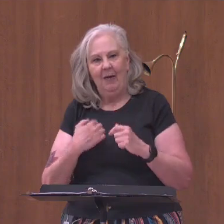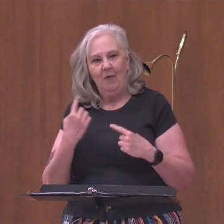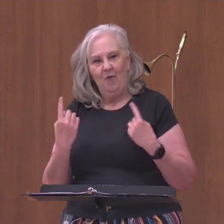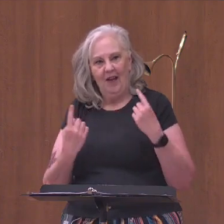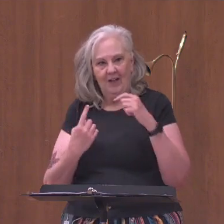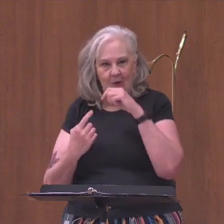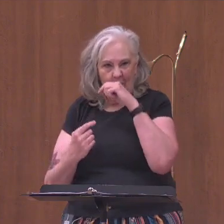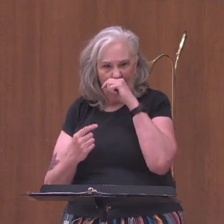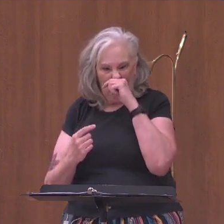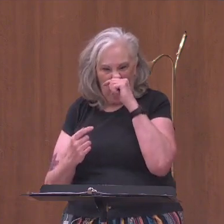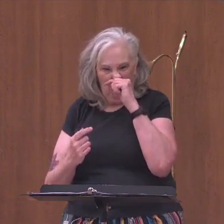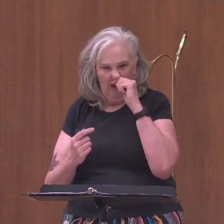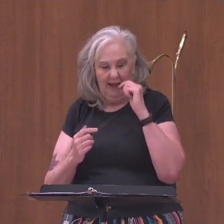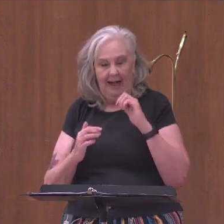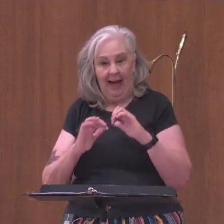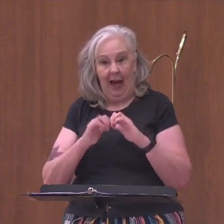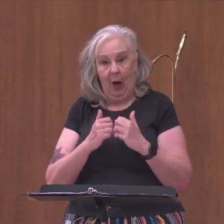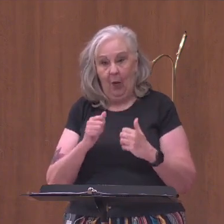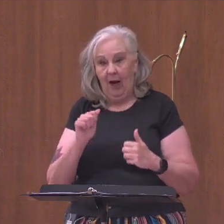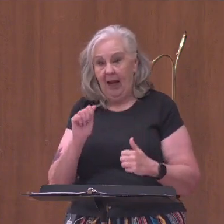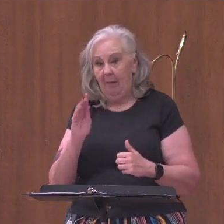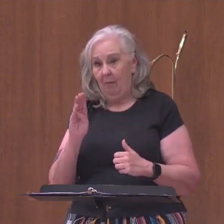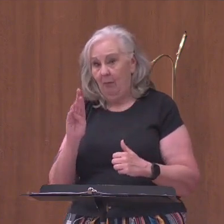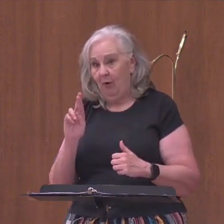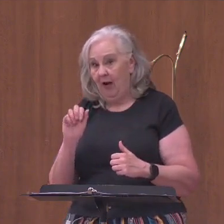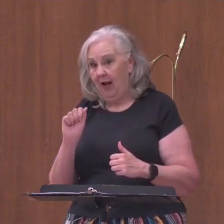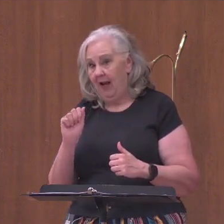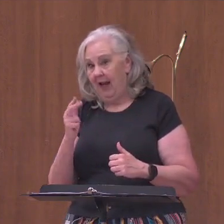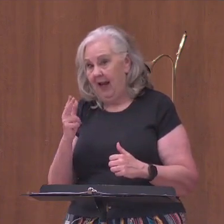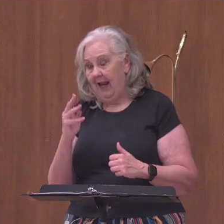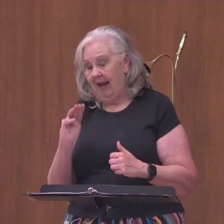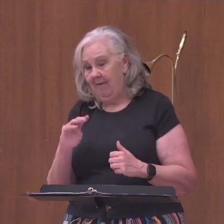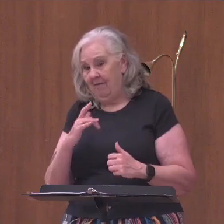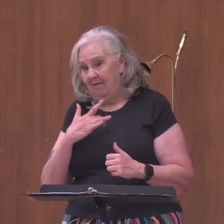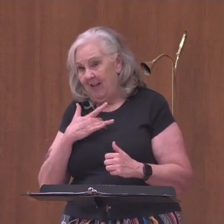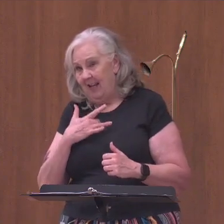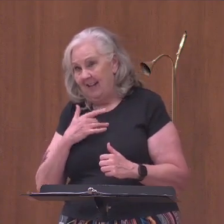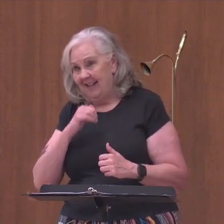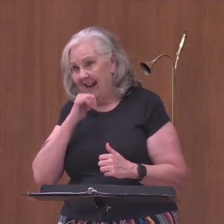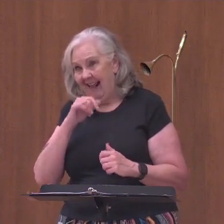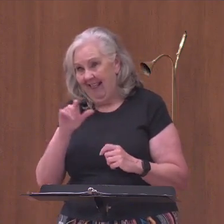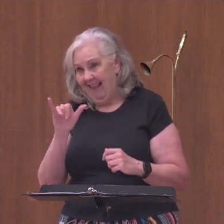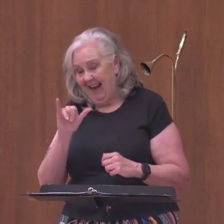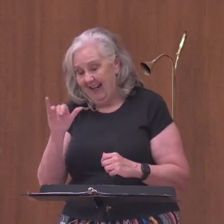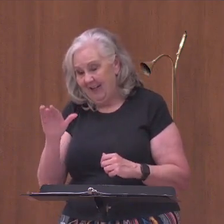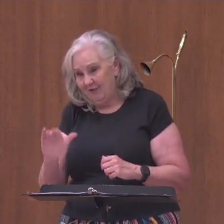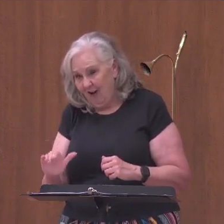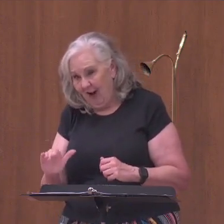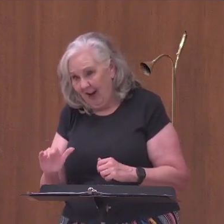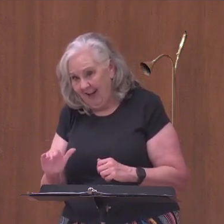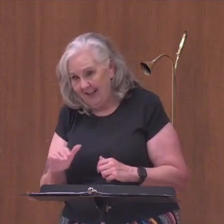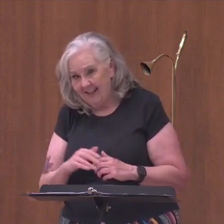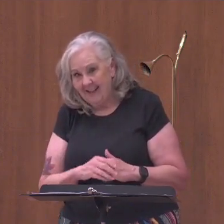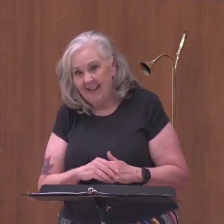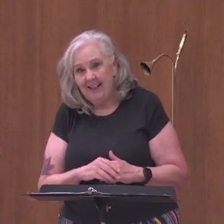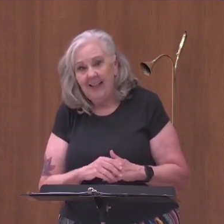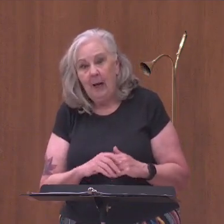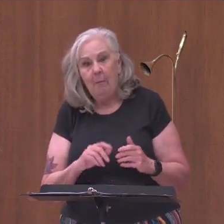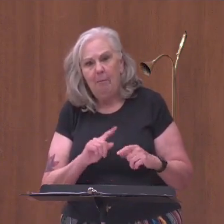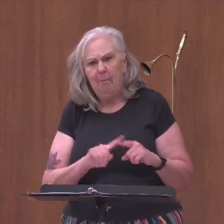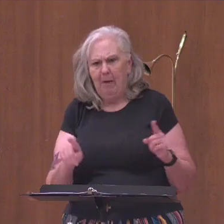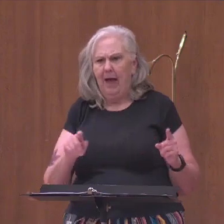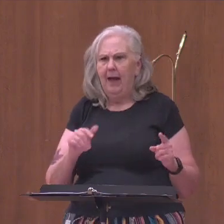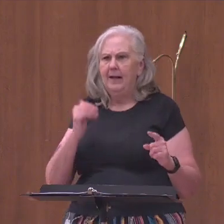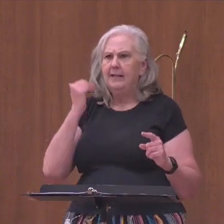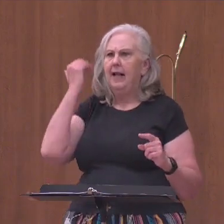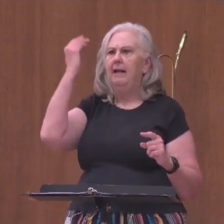if that's how Abraham felt. Not as a child at a fireworks show, but as a grown